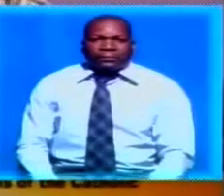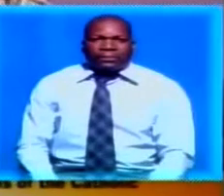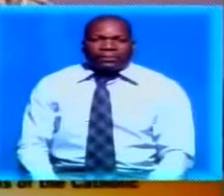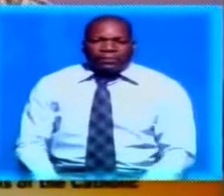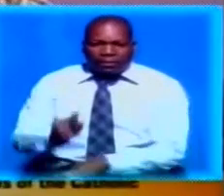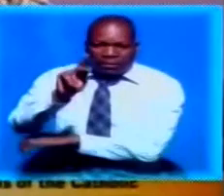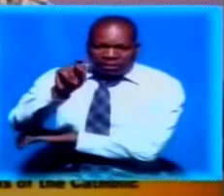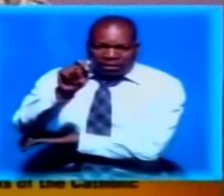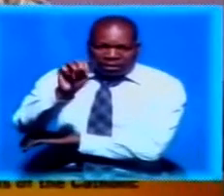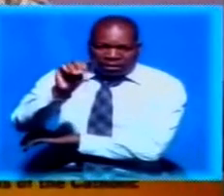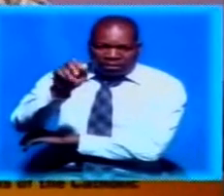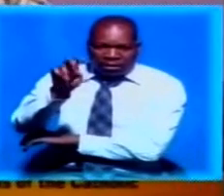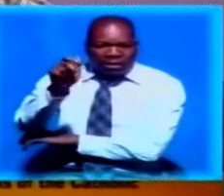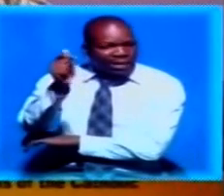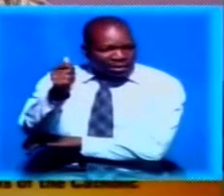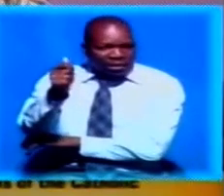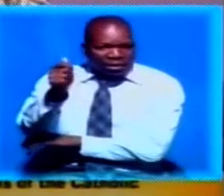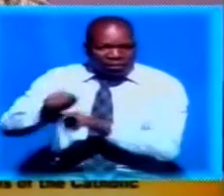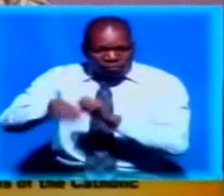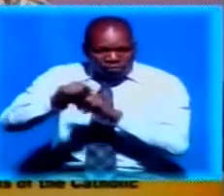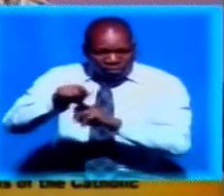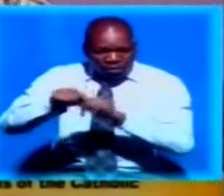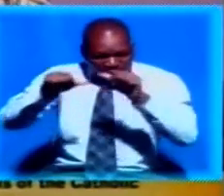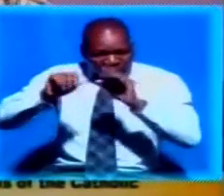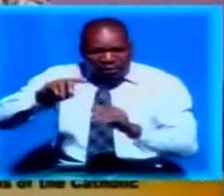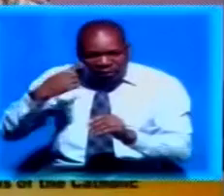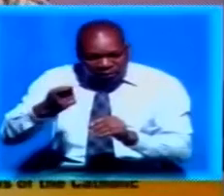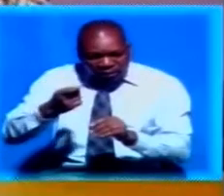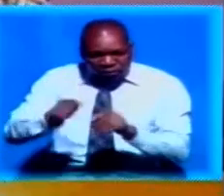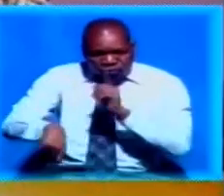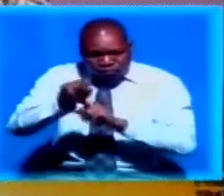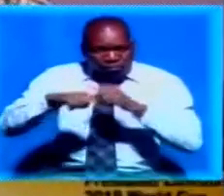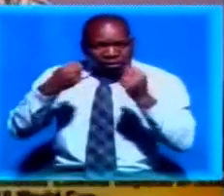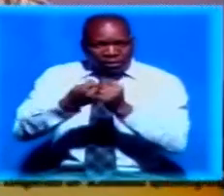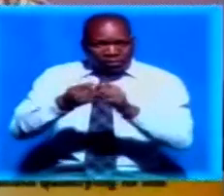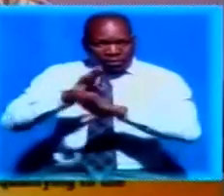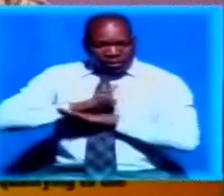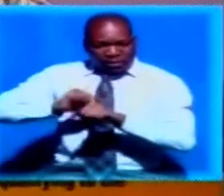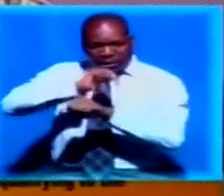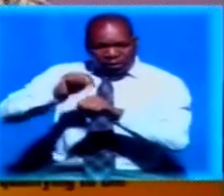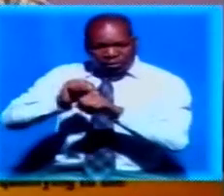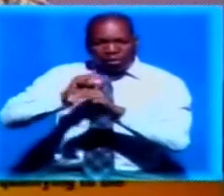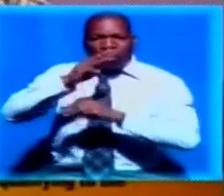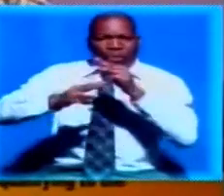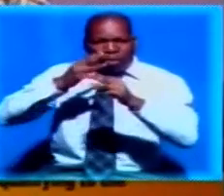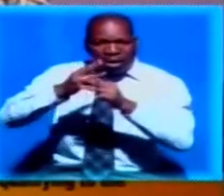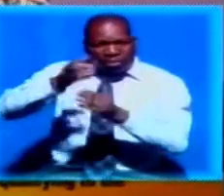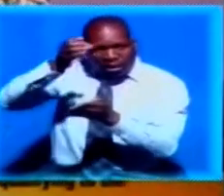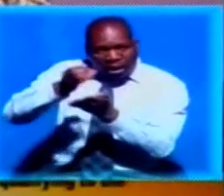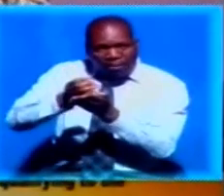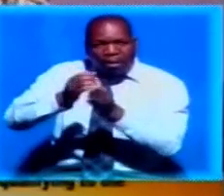In sports, football analyst Ruben Kamanga says that the Zambia national football team still has a chance to qualify to the World Cup.